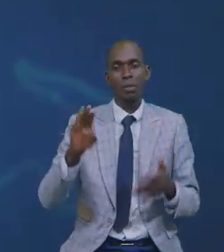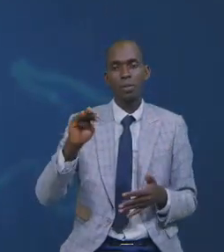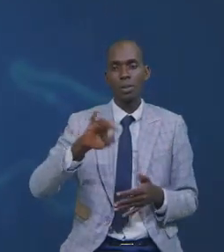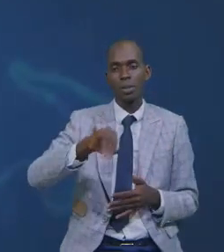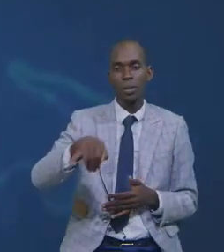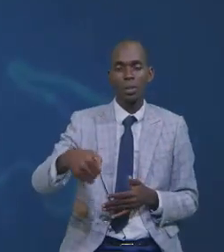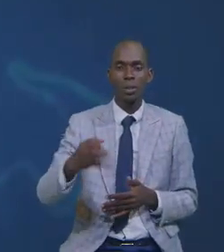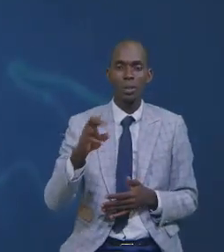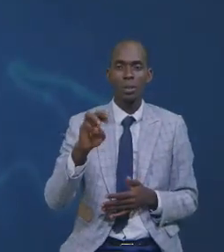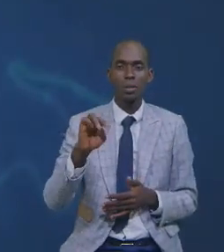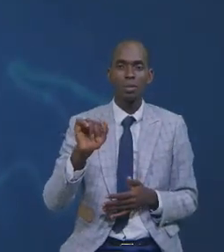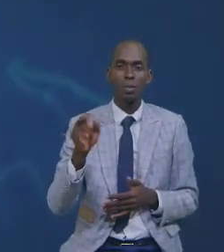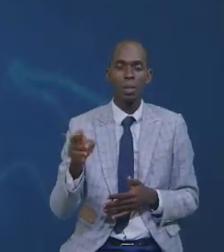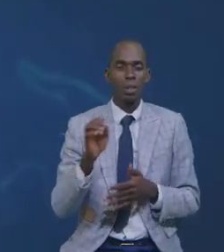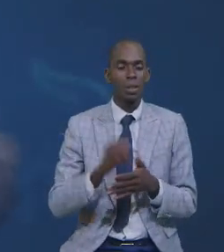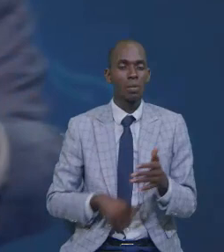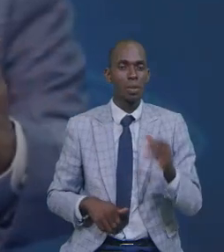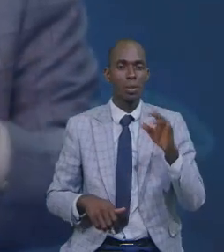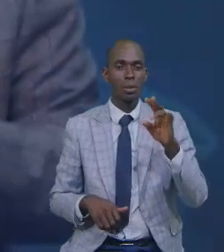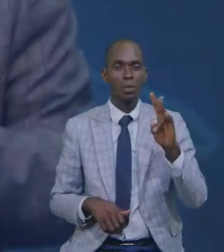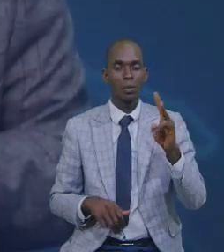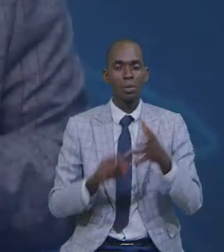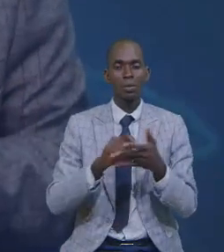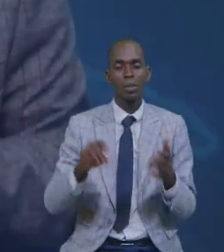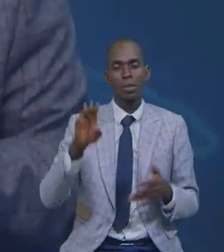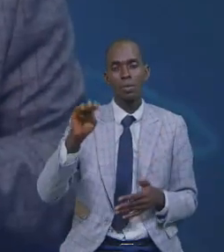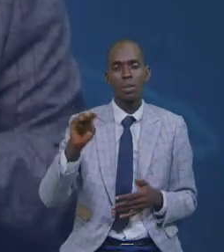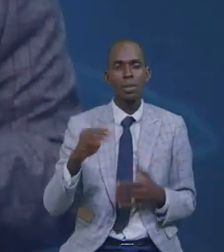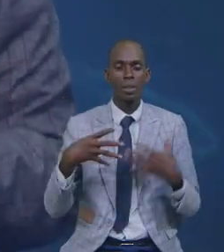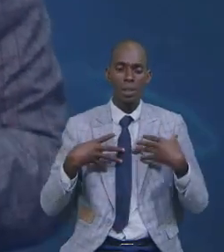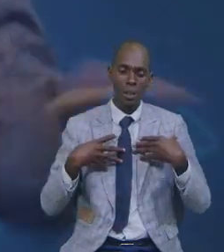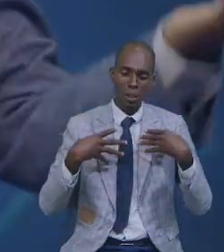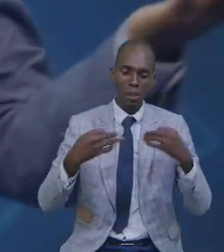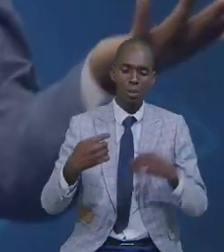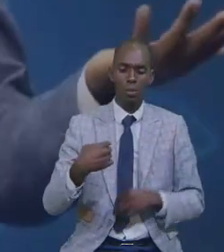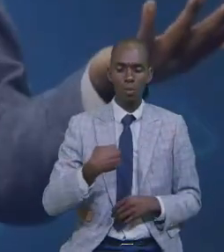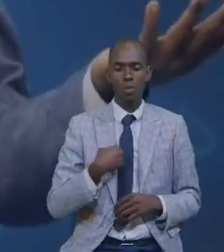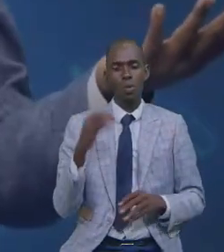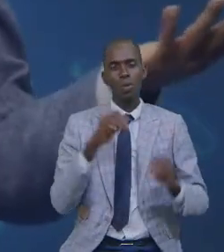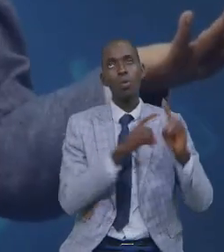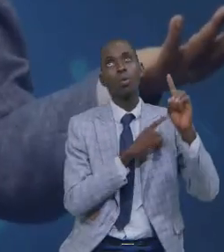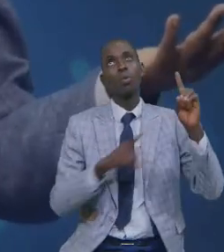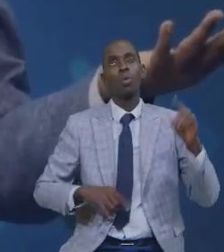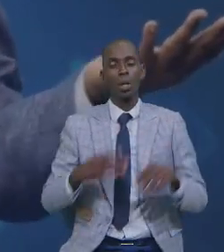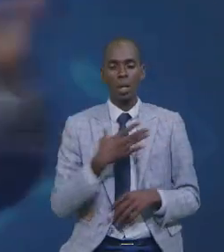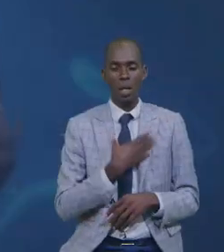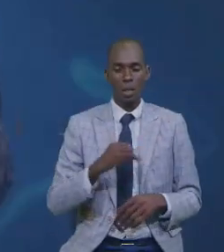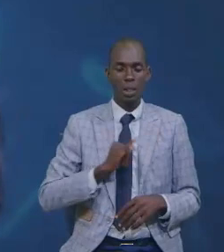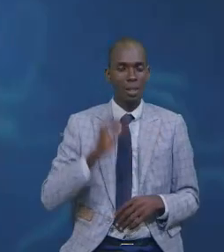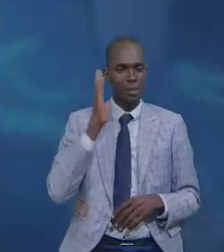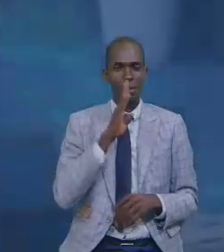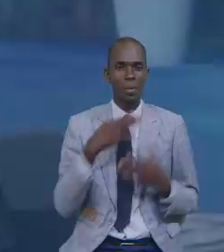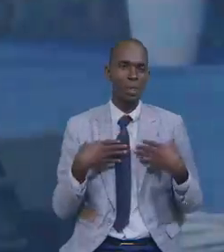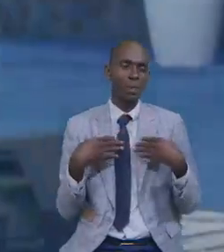chapter 17, verse 14. Heal me, O Lord, and I shall be healed. You see that?